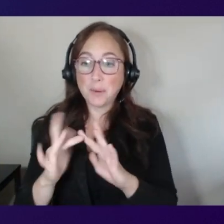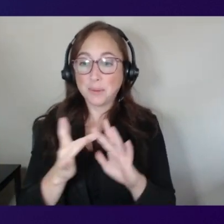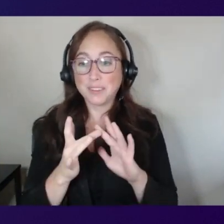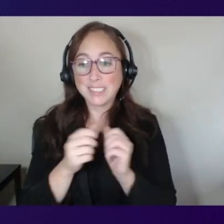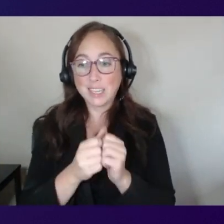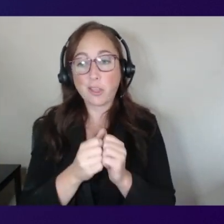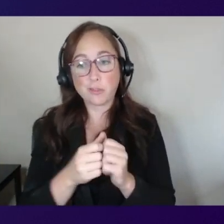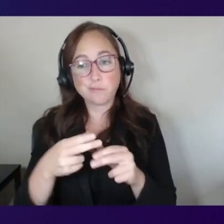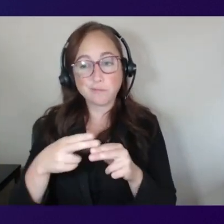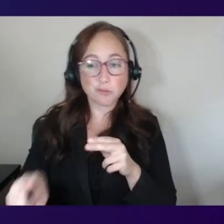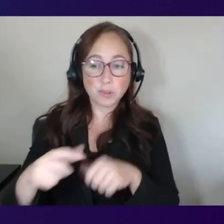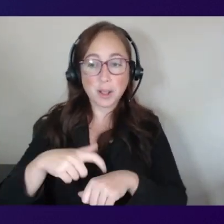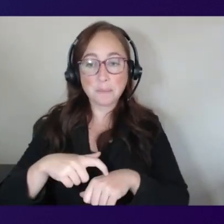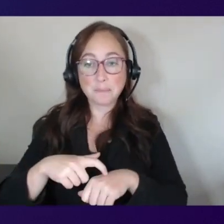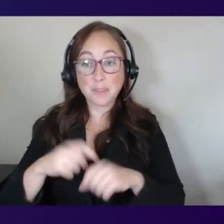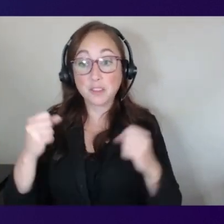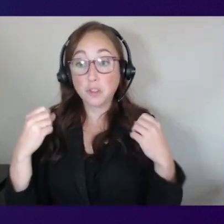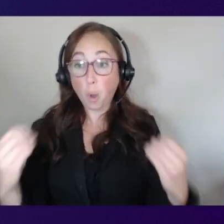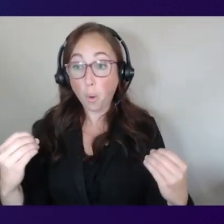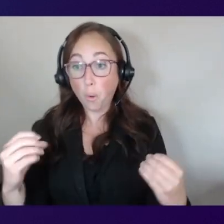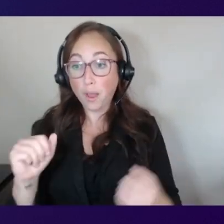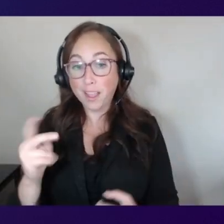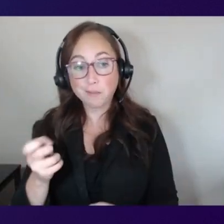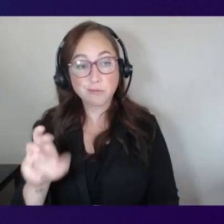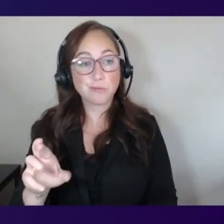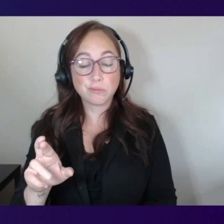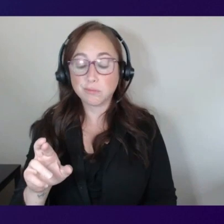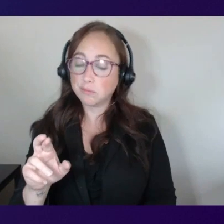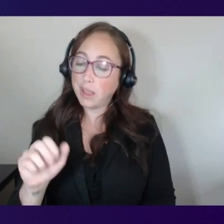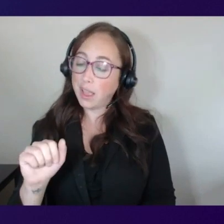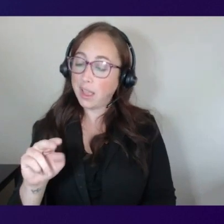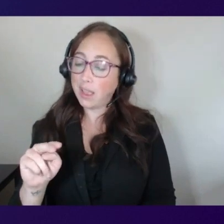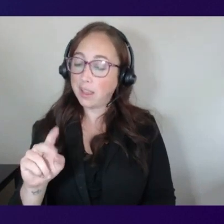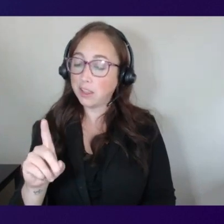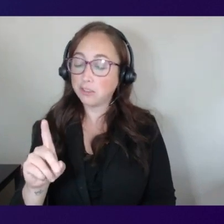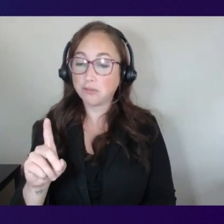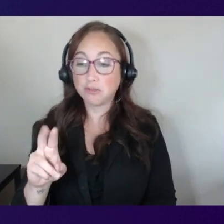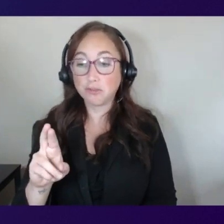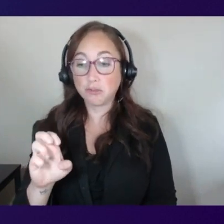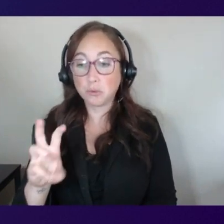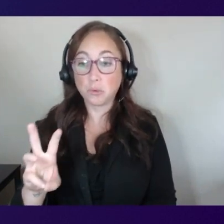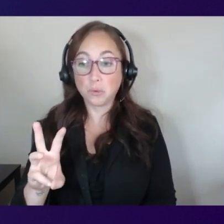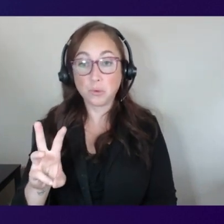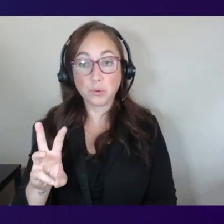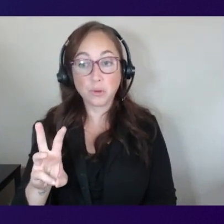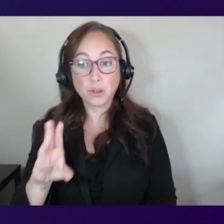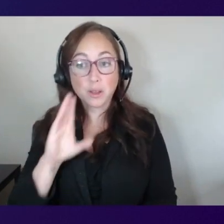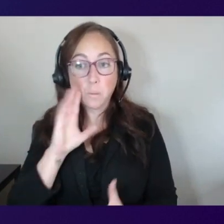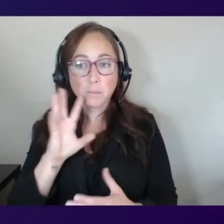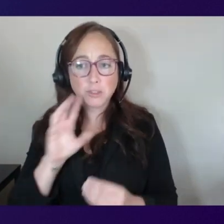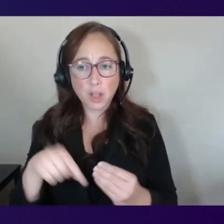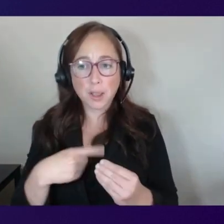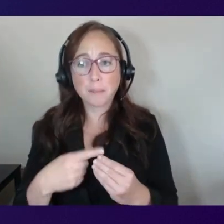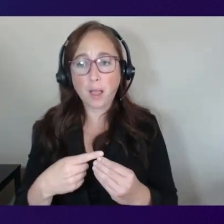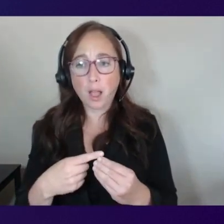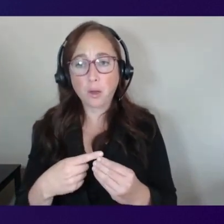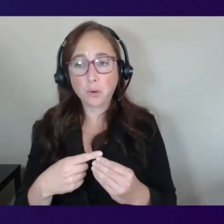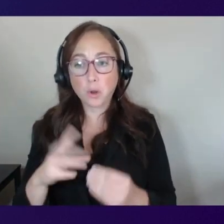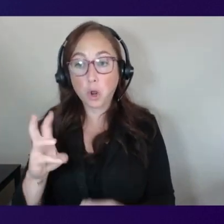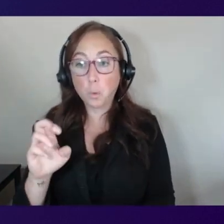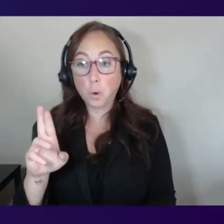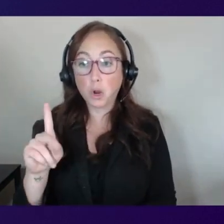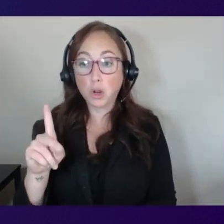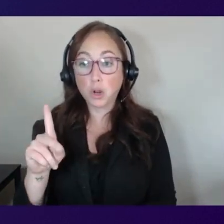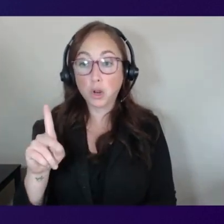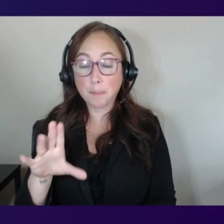briefly. So, Andrew, we're going to be talking, we just heard about it in the previous segment, about Workspaces